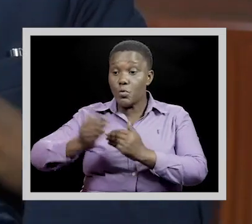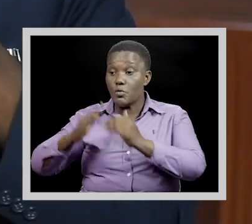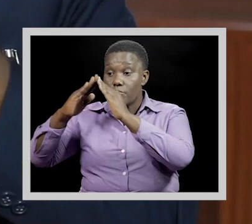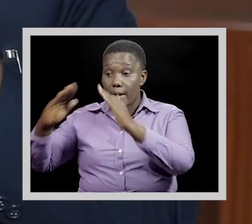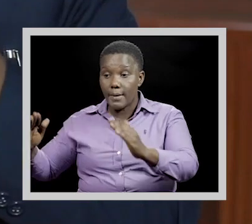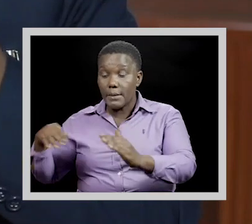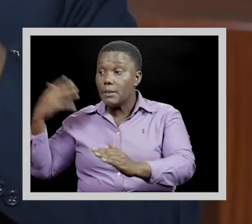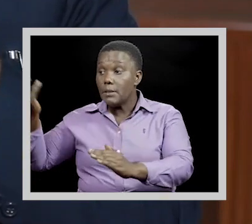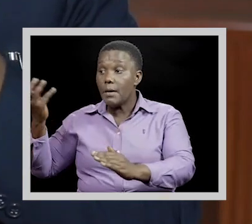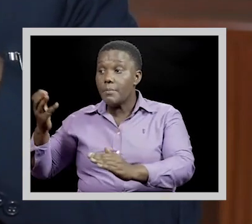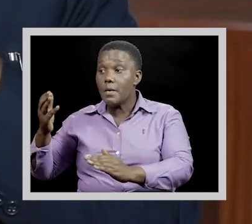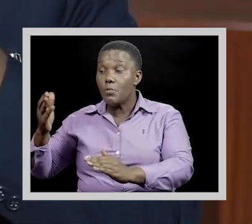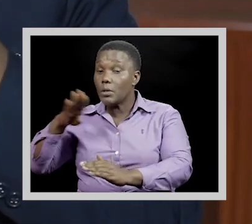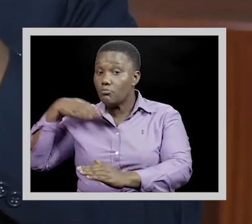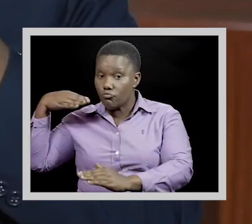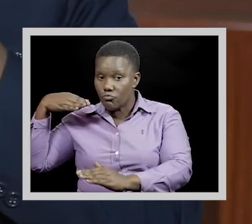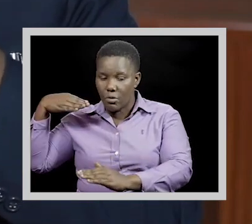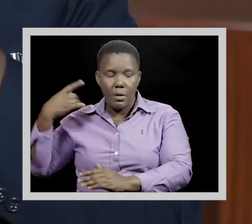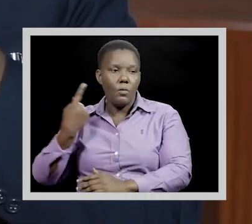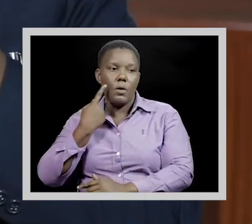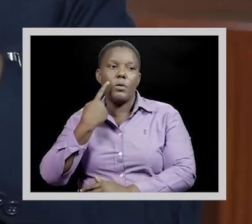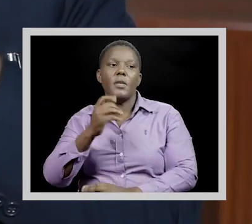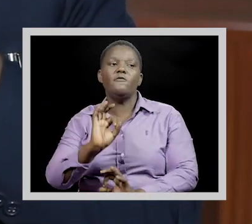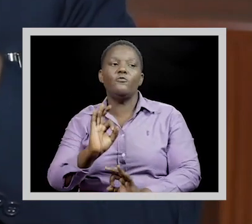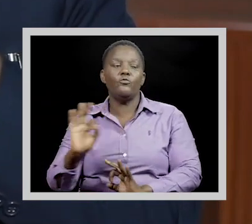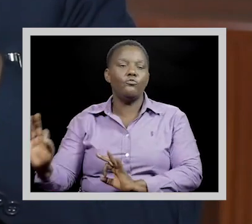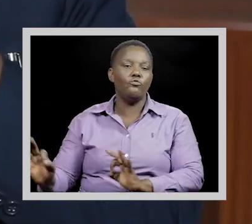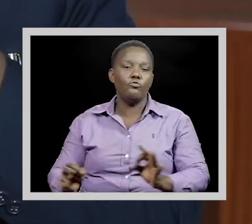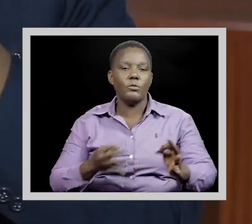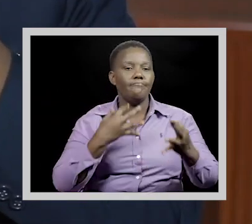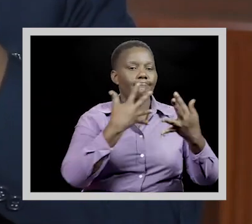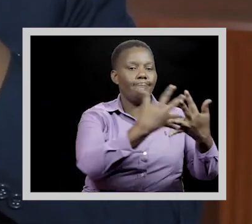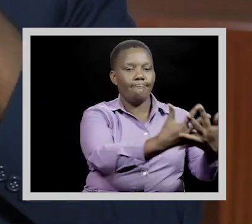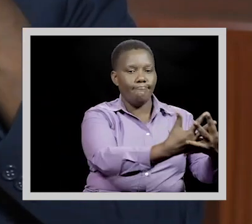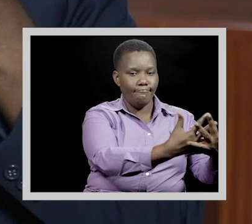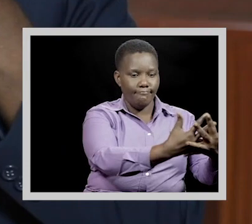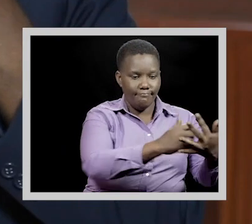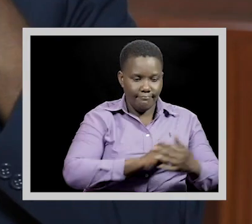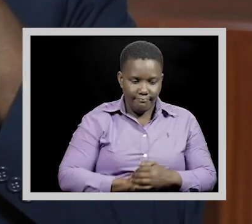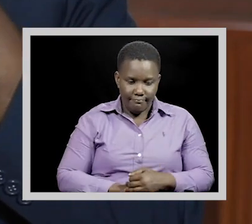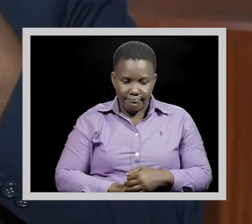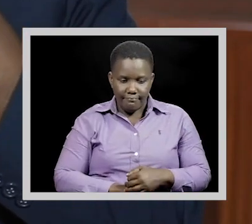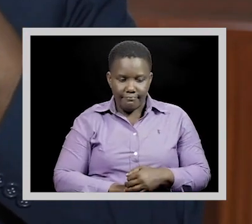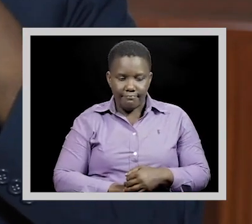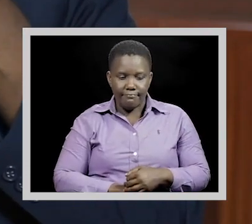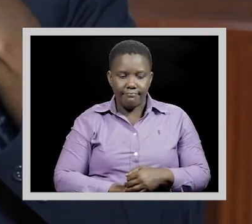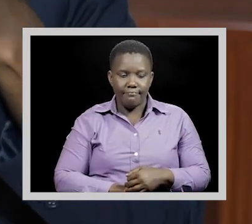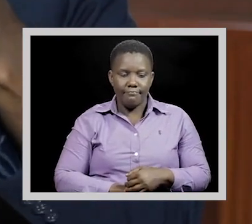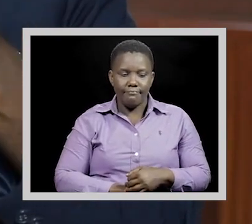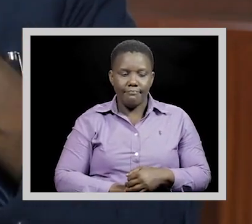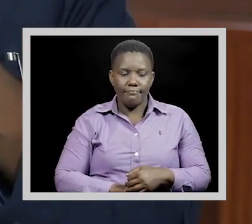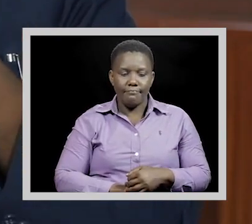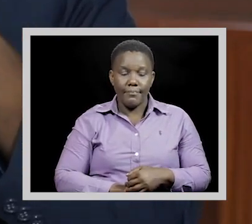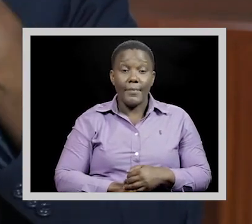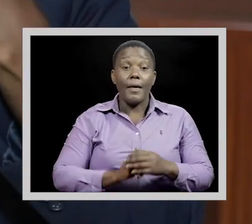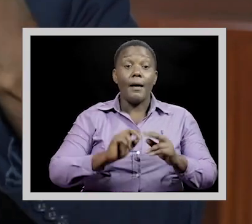and here we take examples that a child to be sentenced out of this must be either a recidivist or